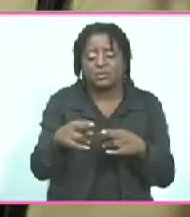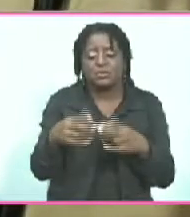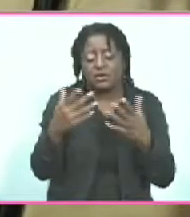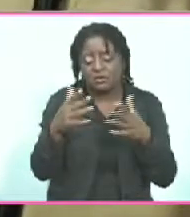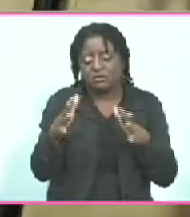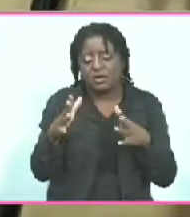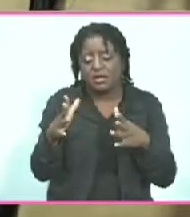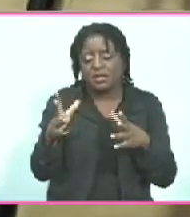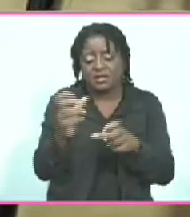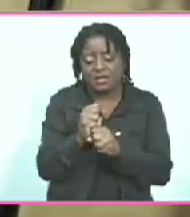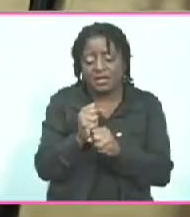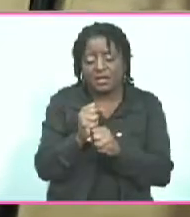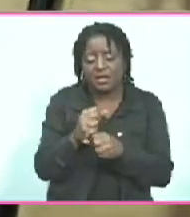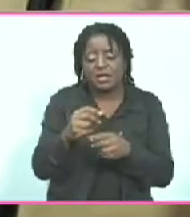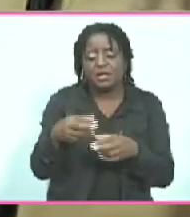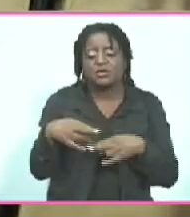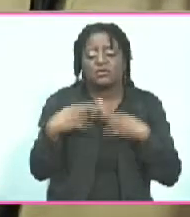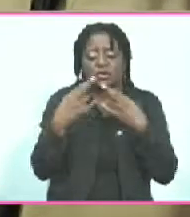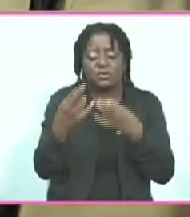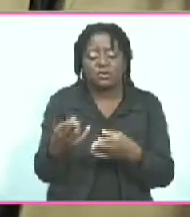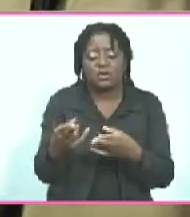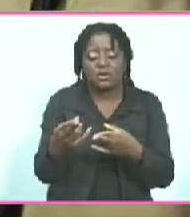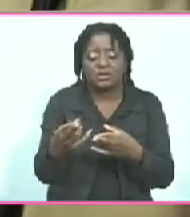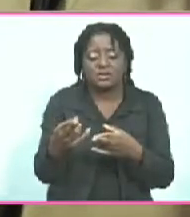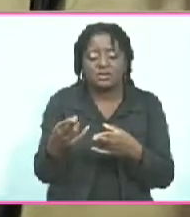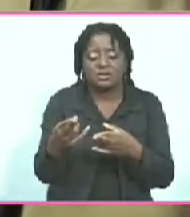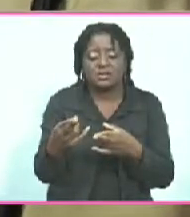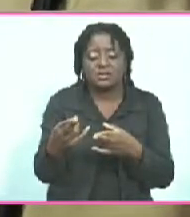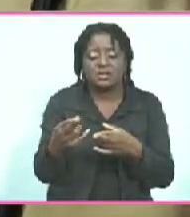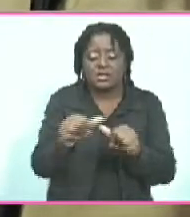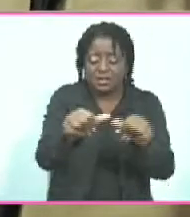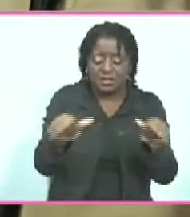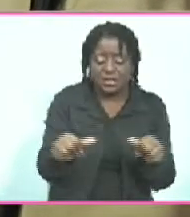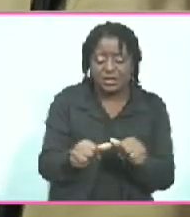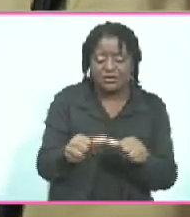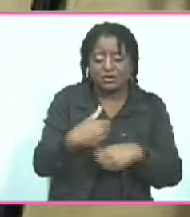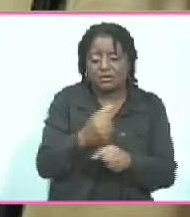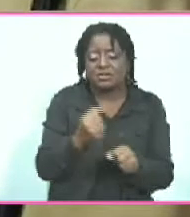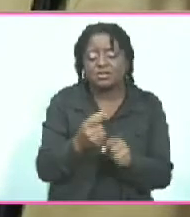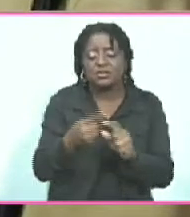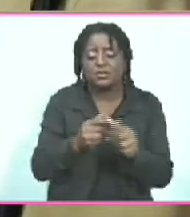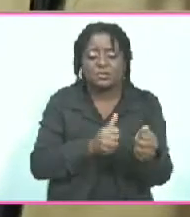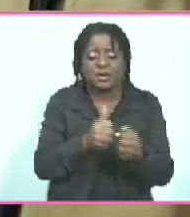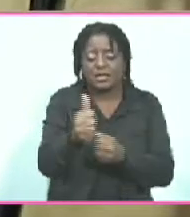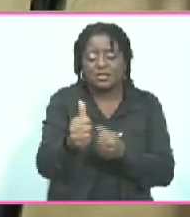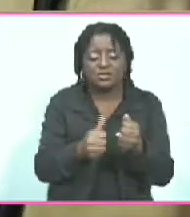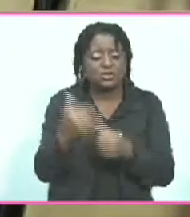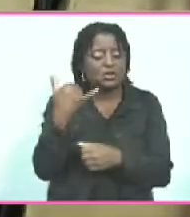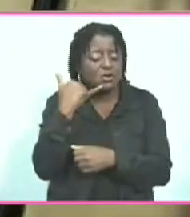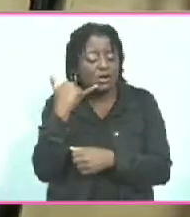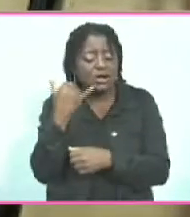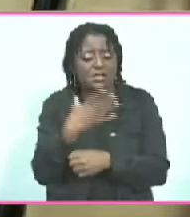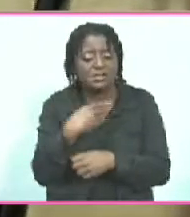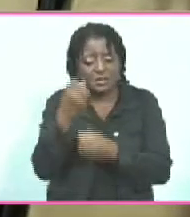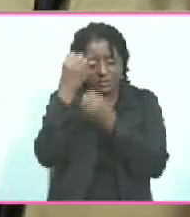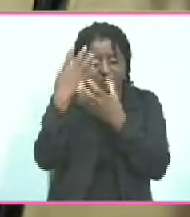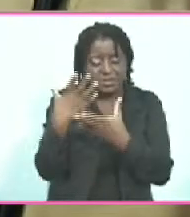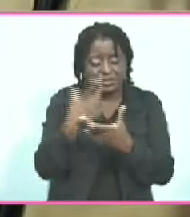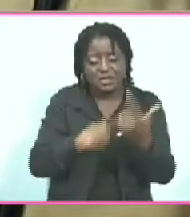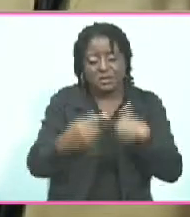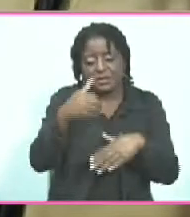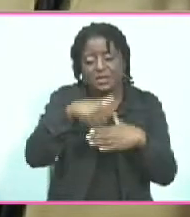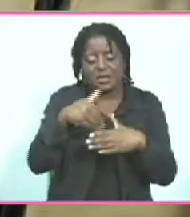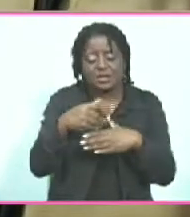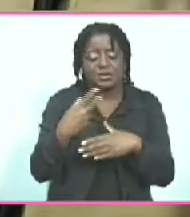Incident Room is an area set up to manage the amount of calls and the tips that are coming in. So we have